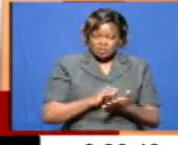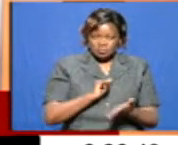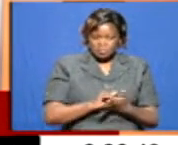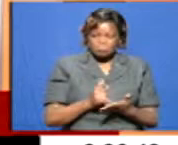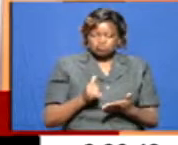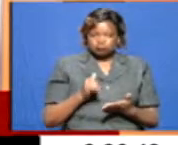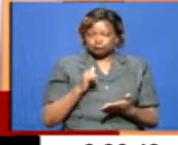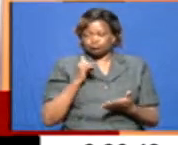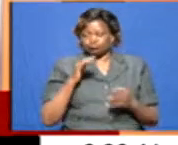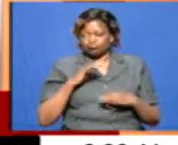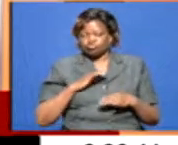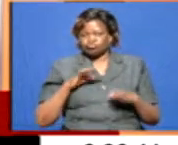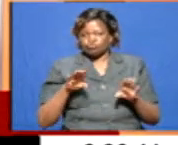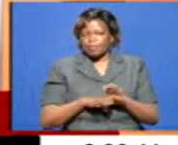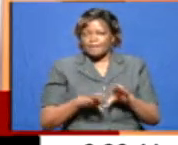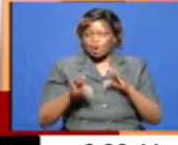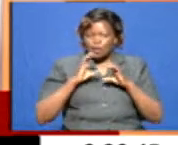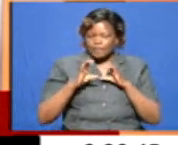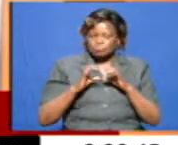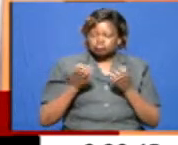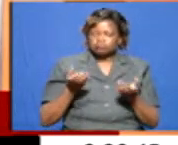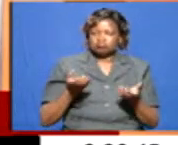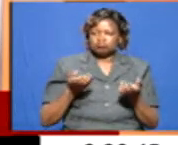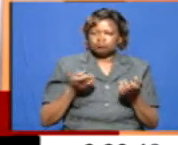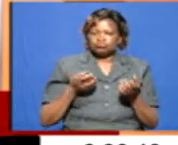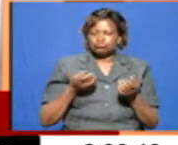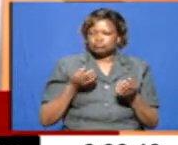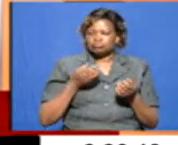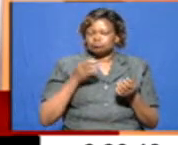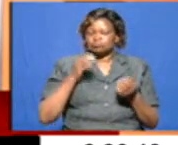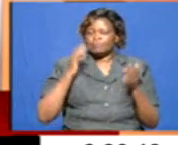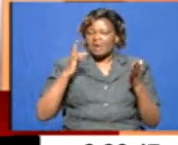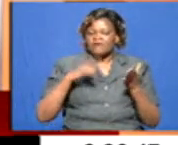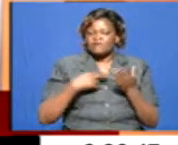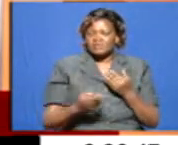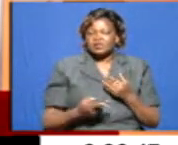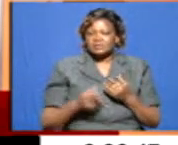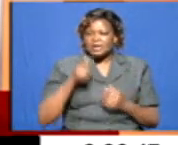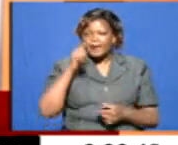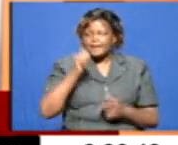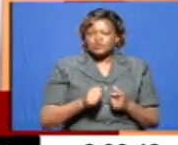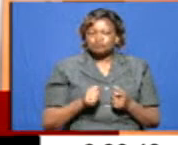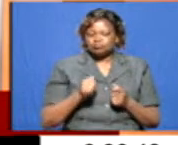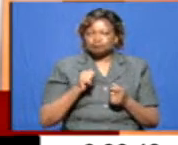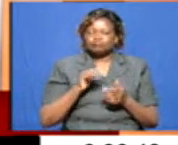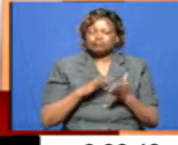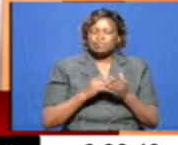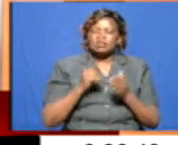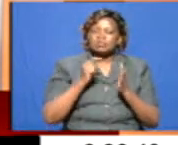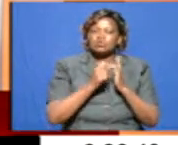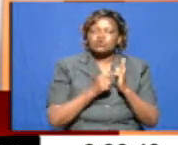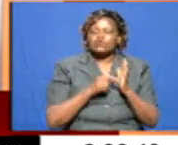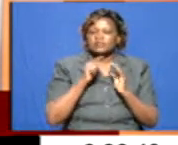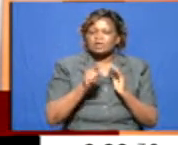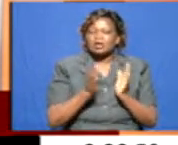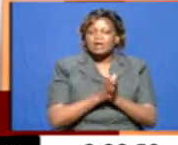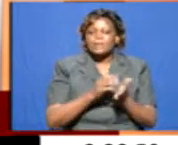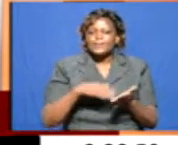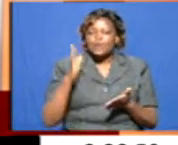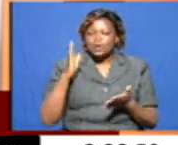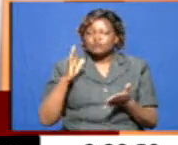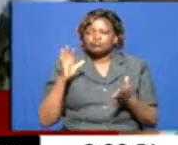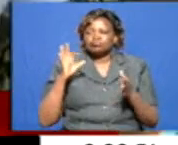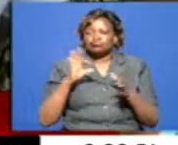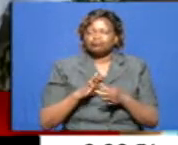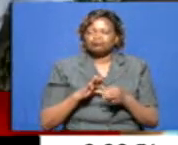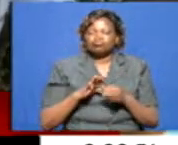inadequate member communication was the greatest failure within the pension schemes. Here are the details of this and more in our corporate